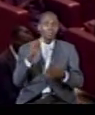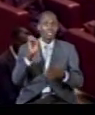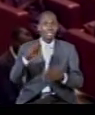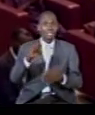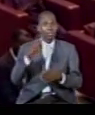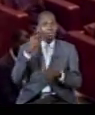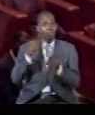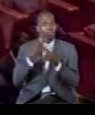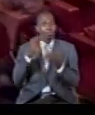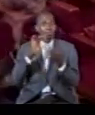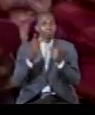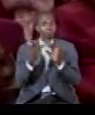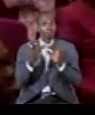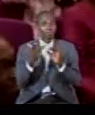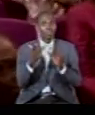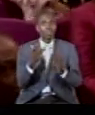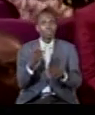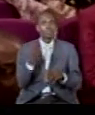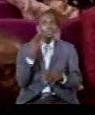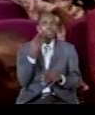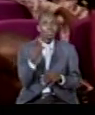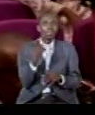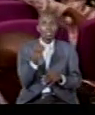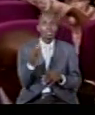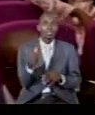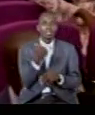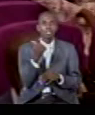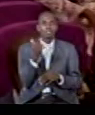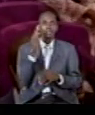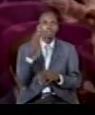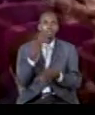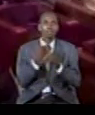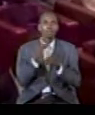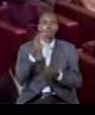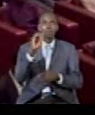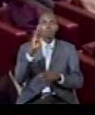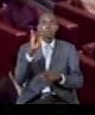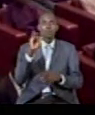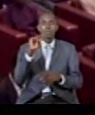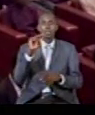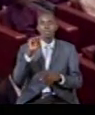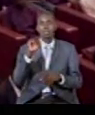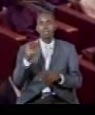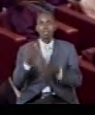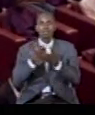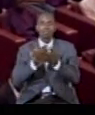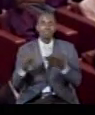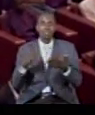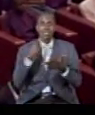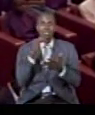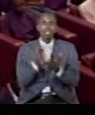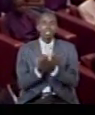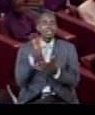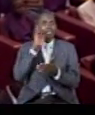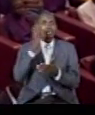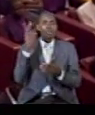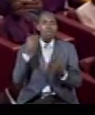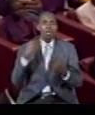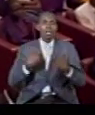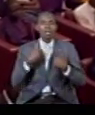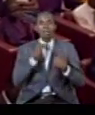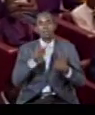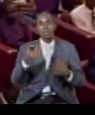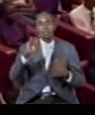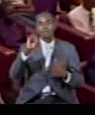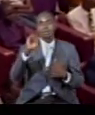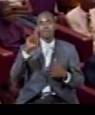you this from Obia Obinna. According to his writing, he was down with malaria. He couldn't go to